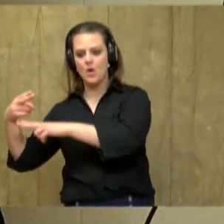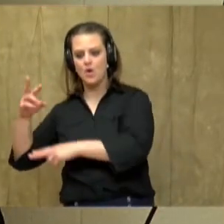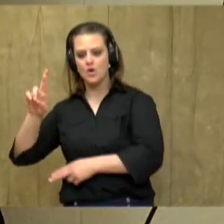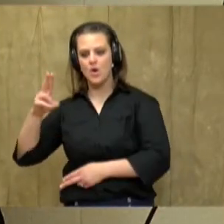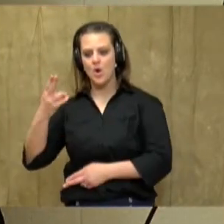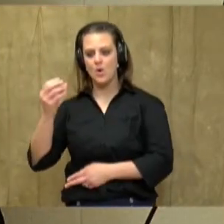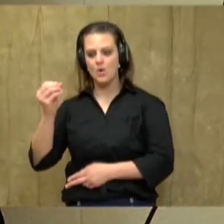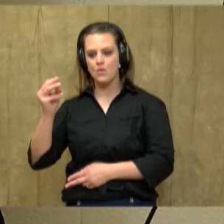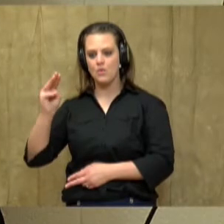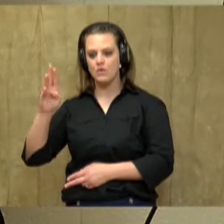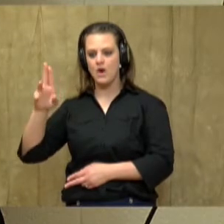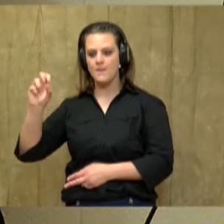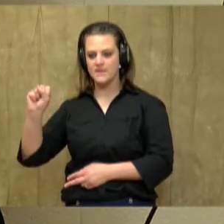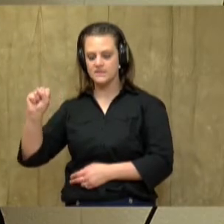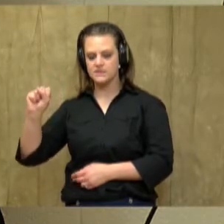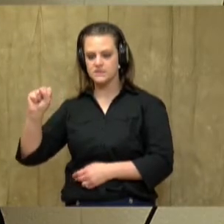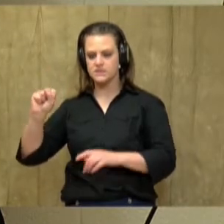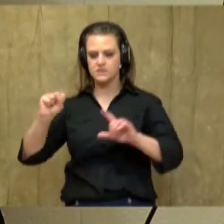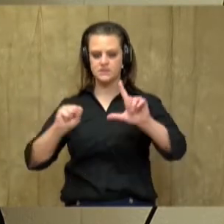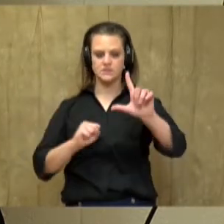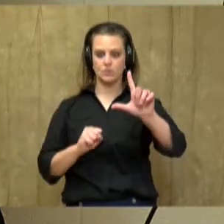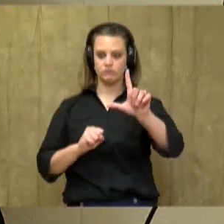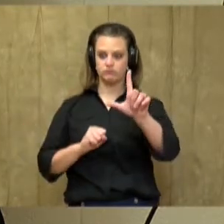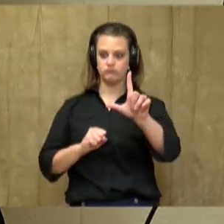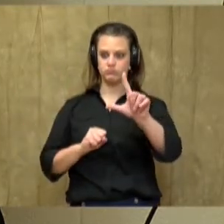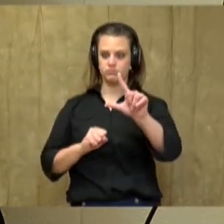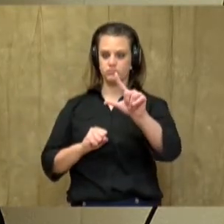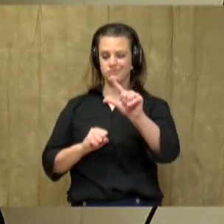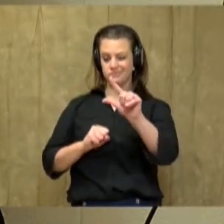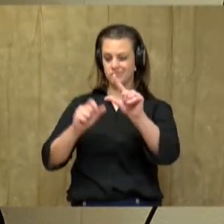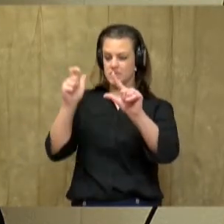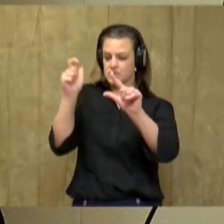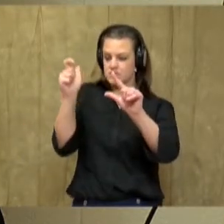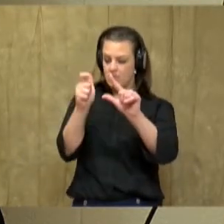the angle that makes up the point or vertex is